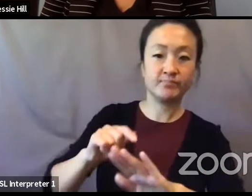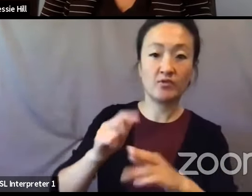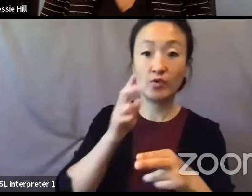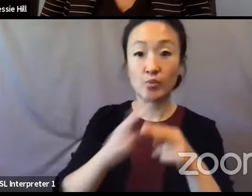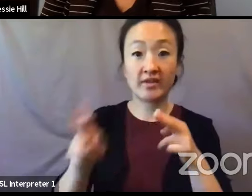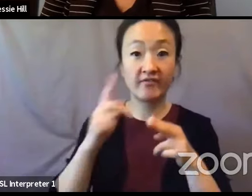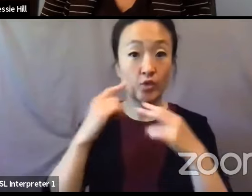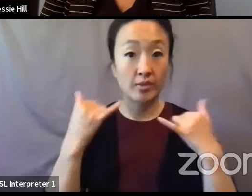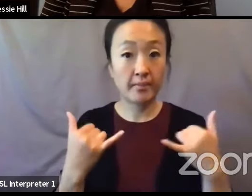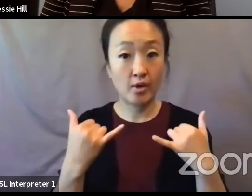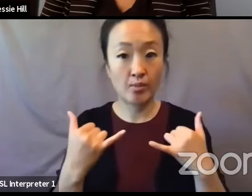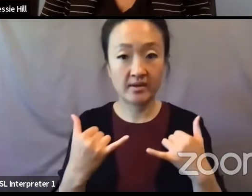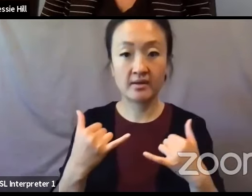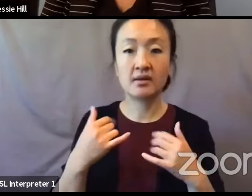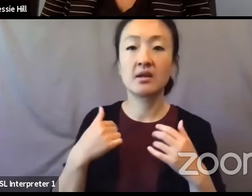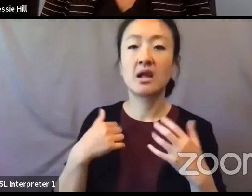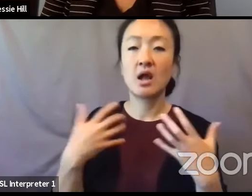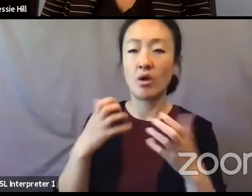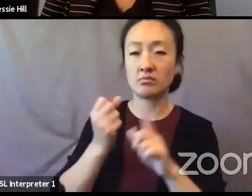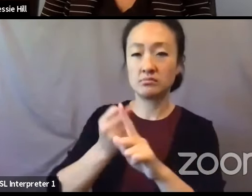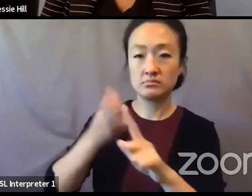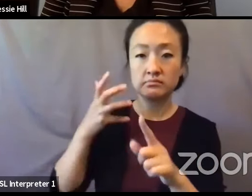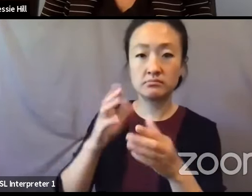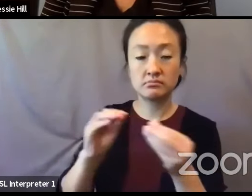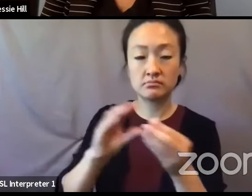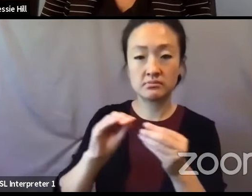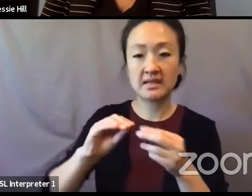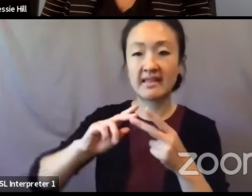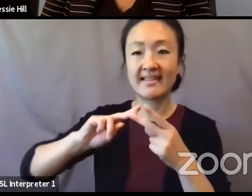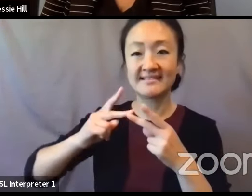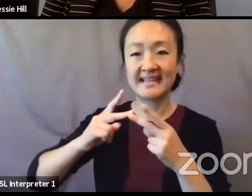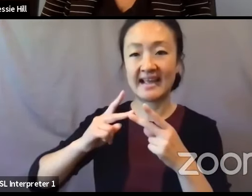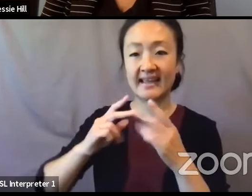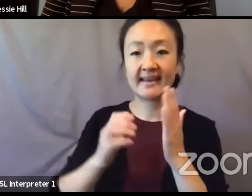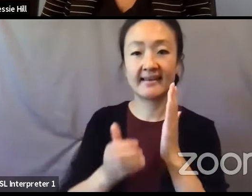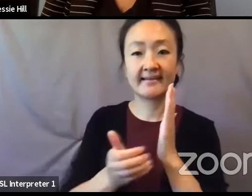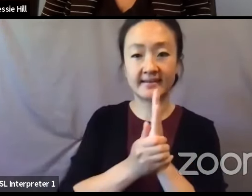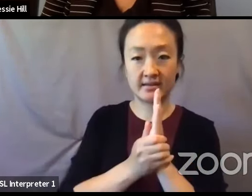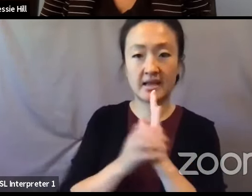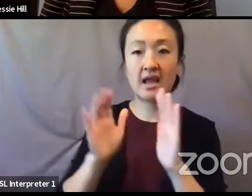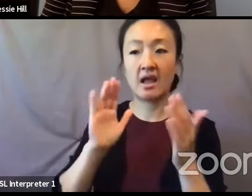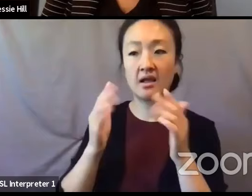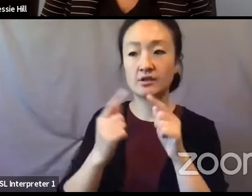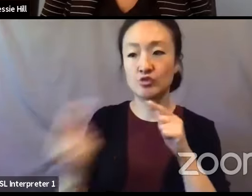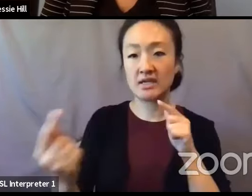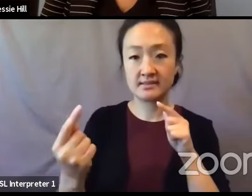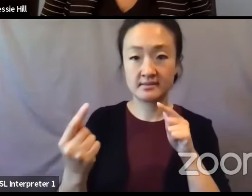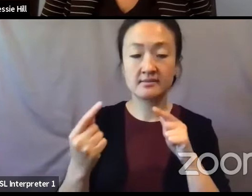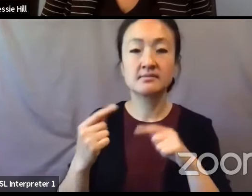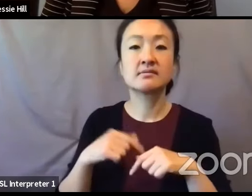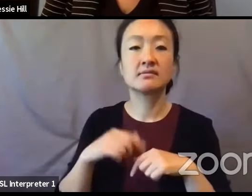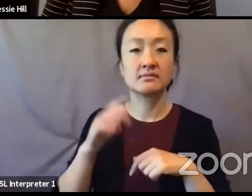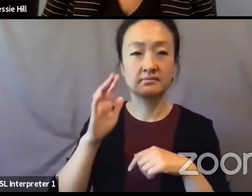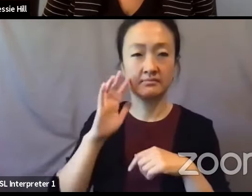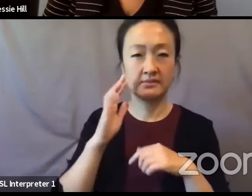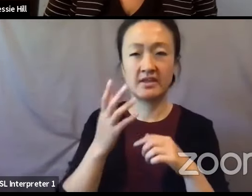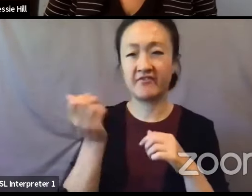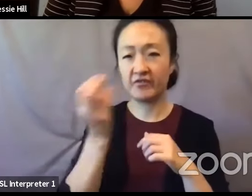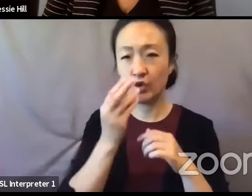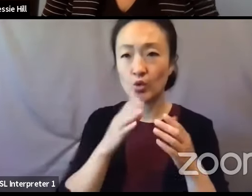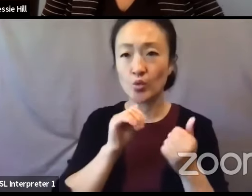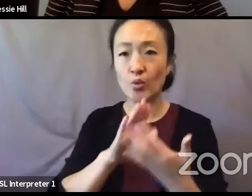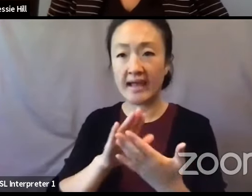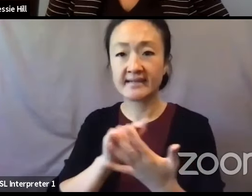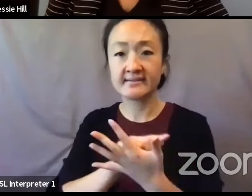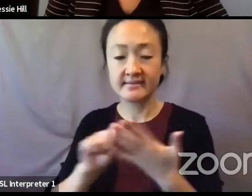moment just say a little bit about the Second Amendment and contrast that with the First Amendment in a few ways. And then I know Bryan and I